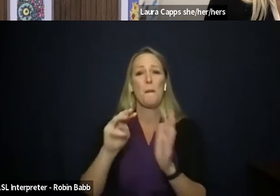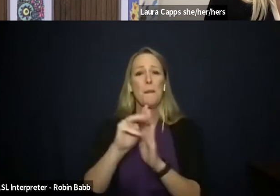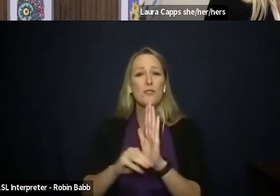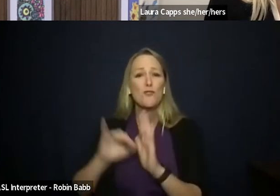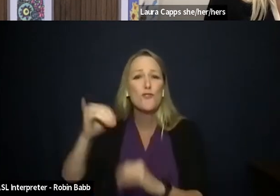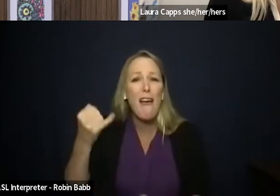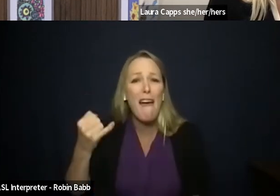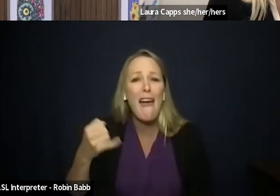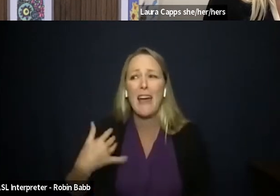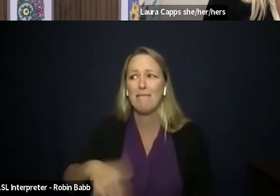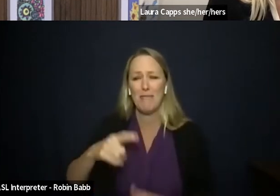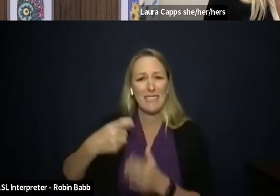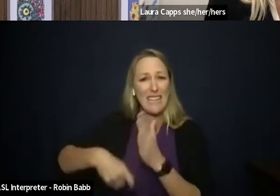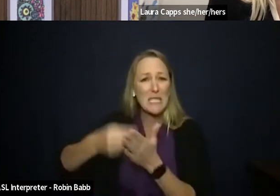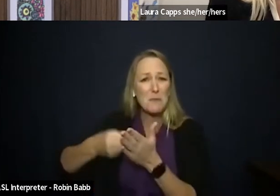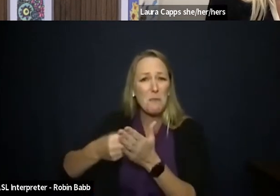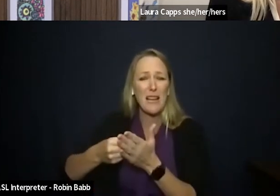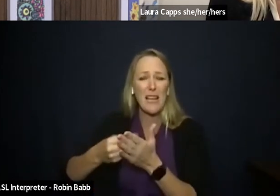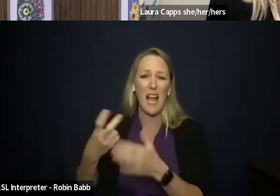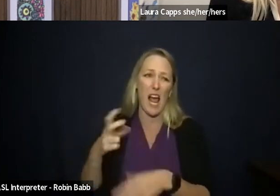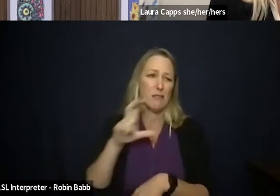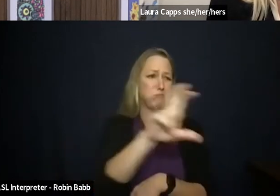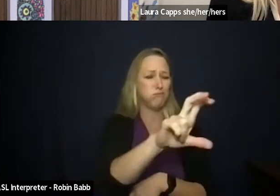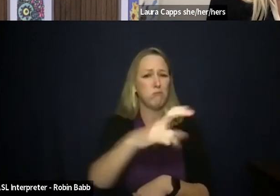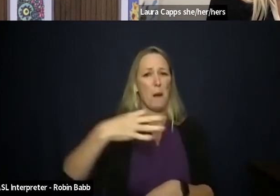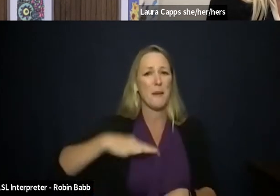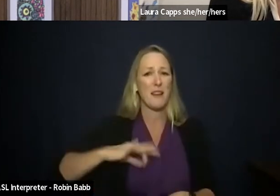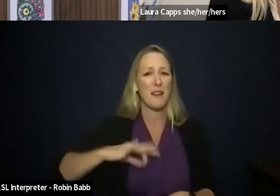for the benefit of students so thank you